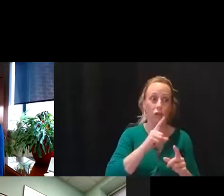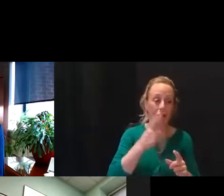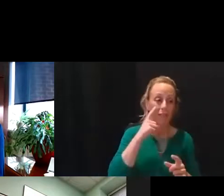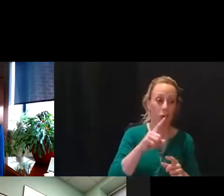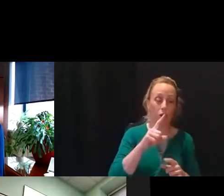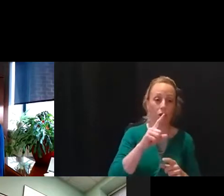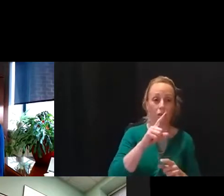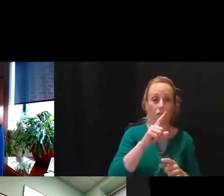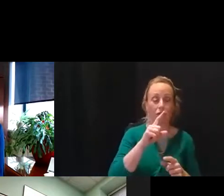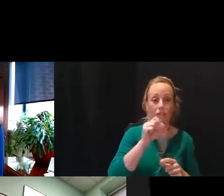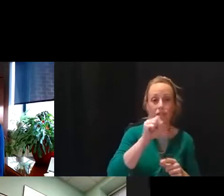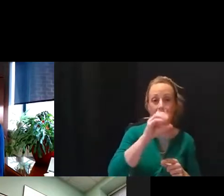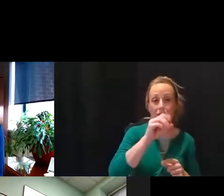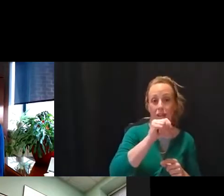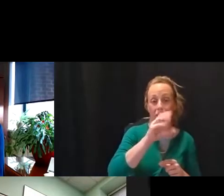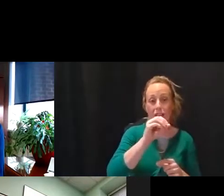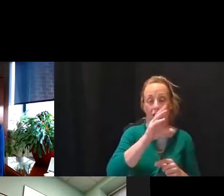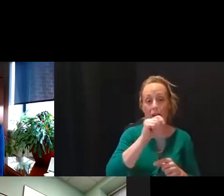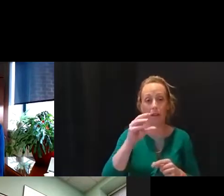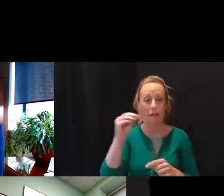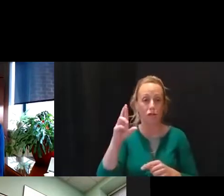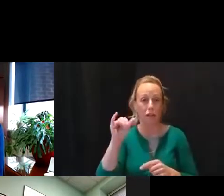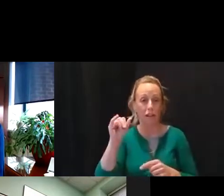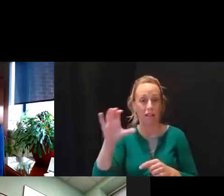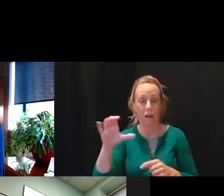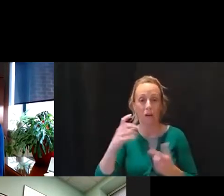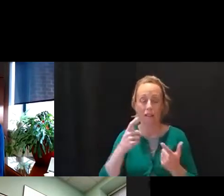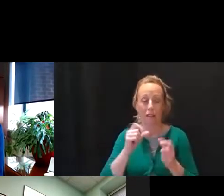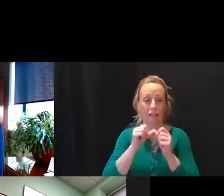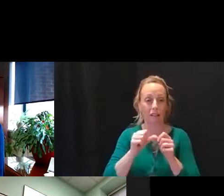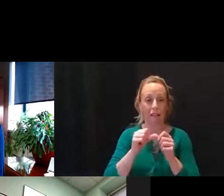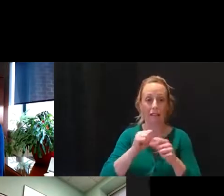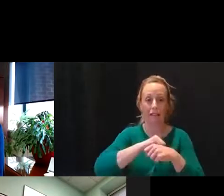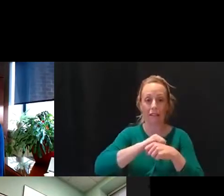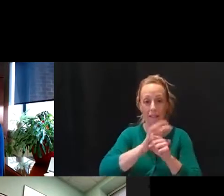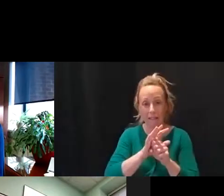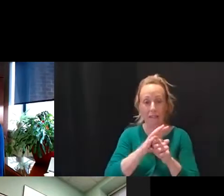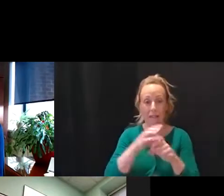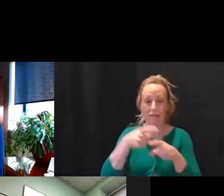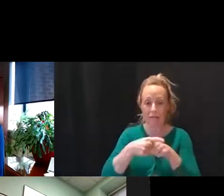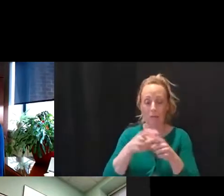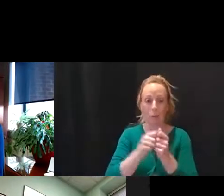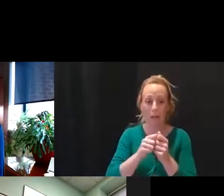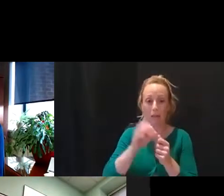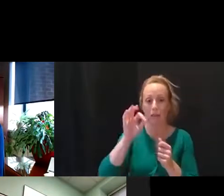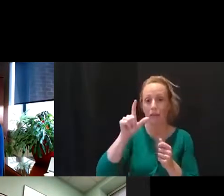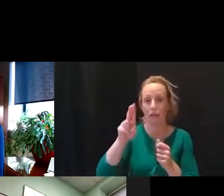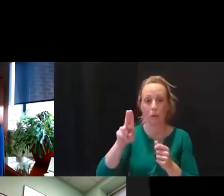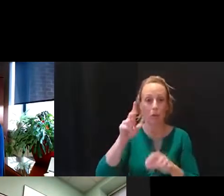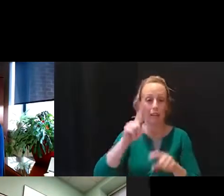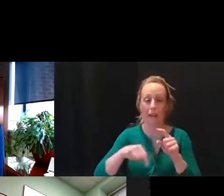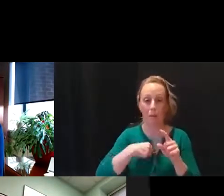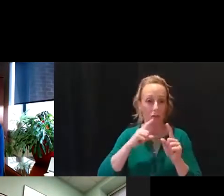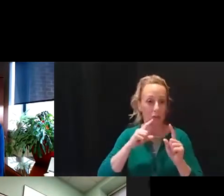Health Departments, this last worry about COVID-19 and the influenza season is a concern that cannot be appropriately